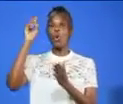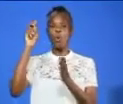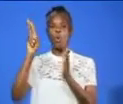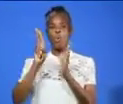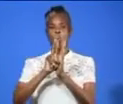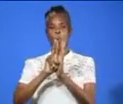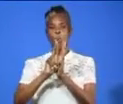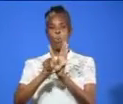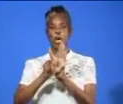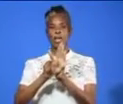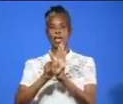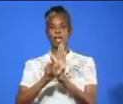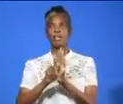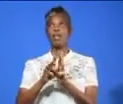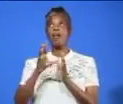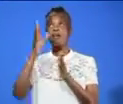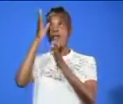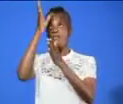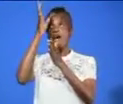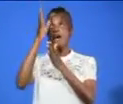So, Father, I pray now